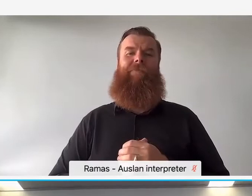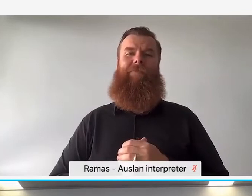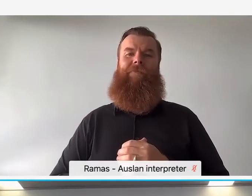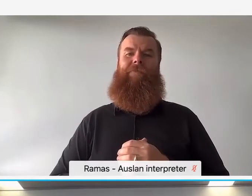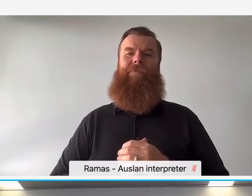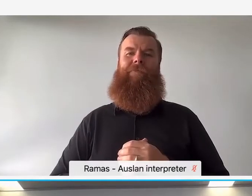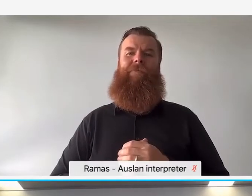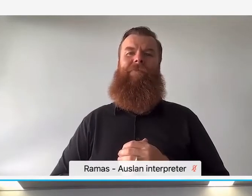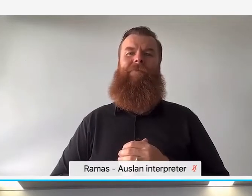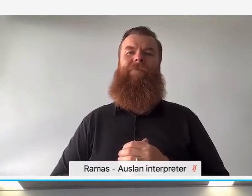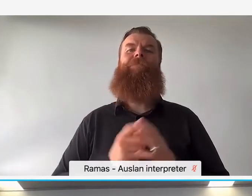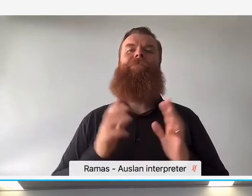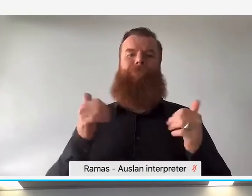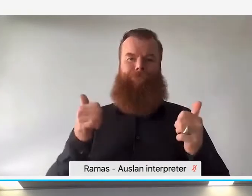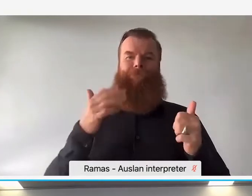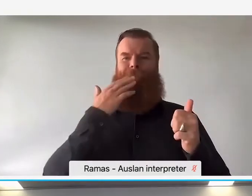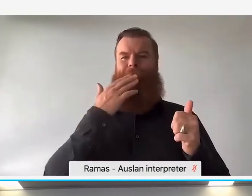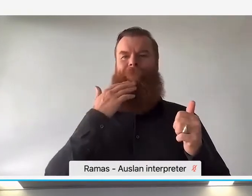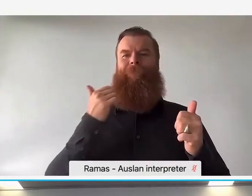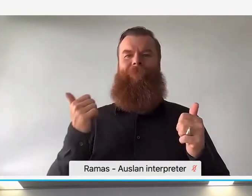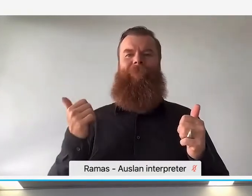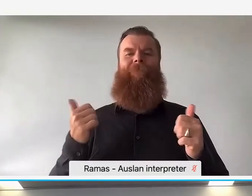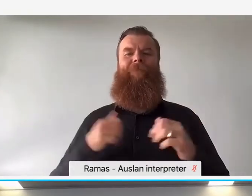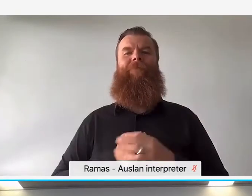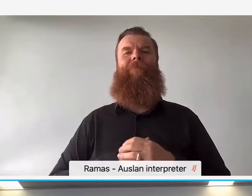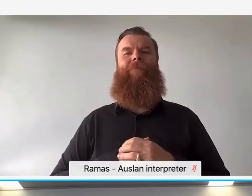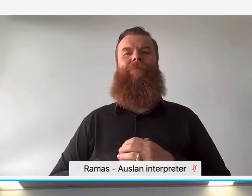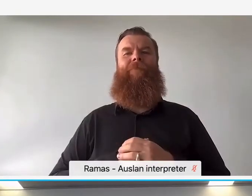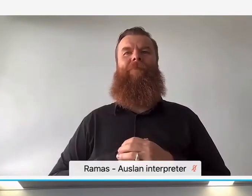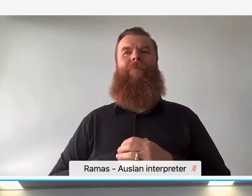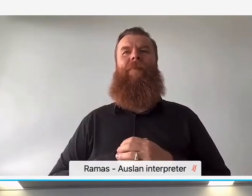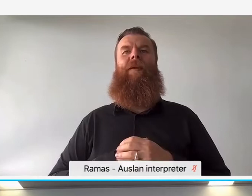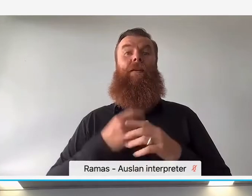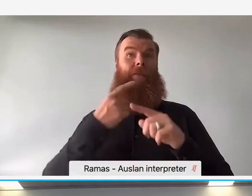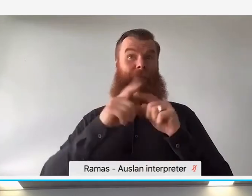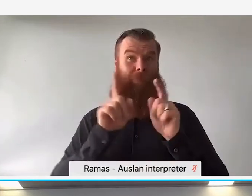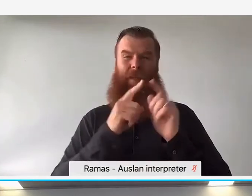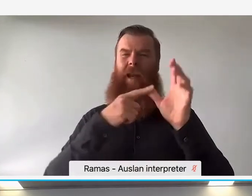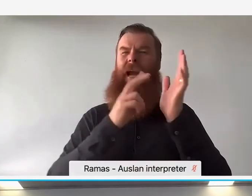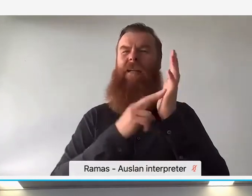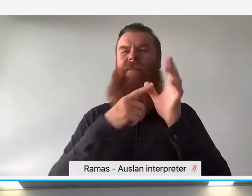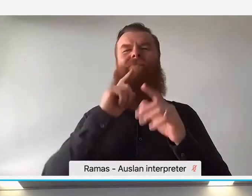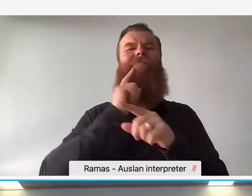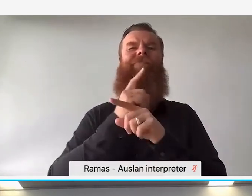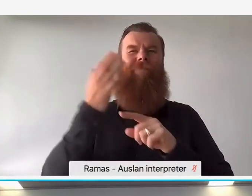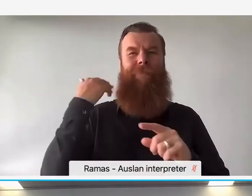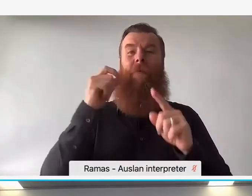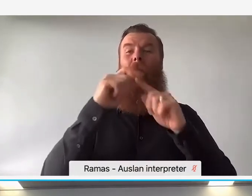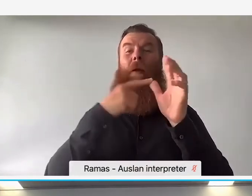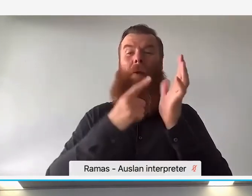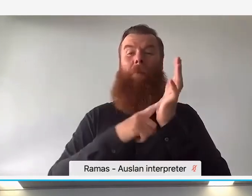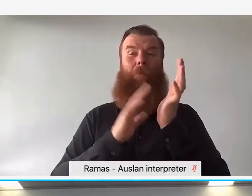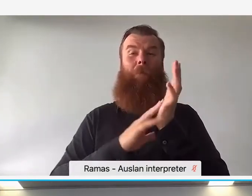Thank you, Michelle. As Anna said, PALM is the new joined up name covering